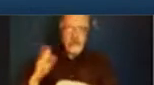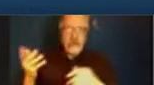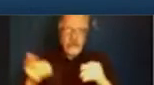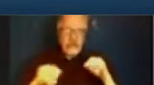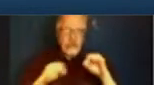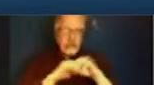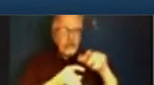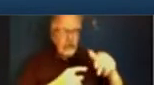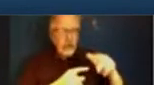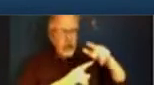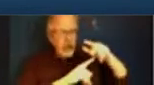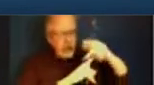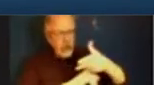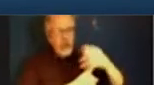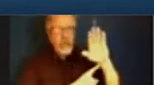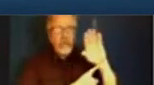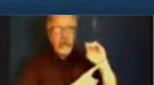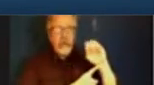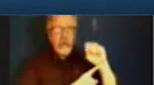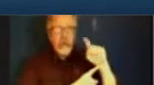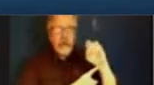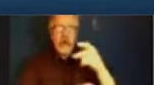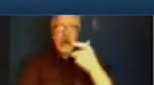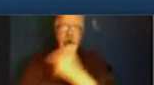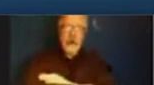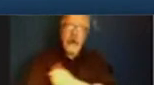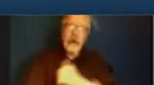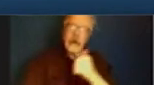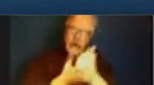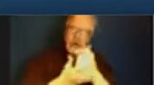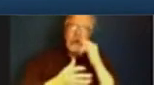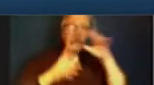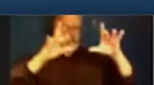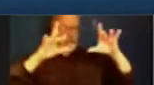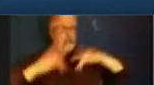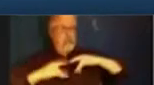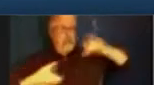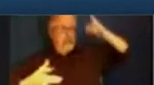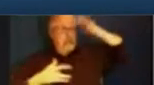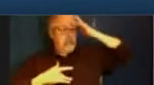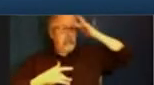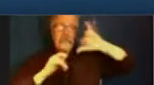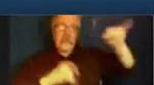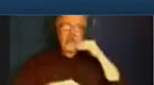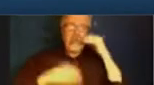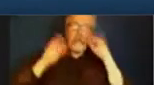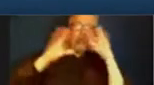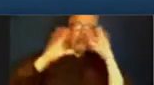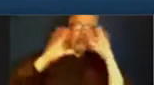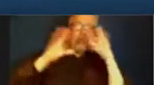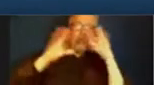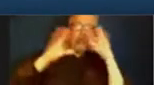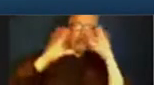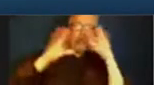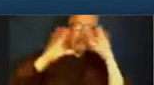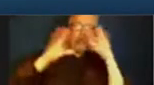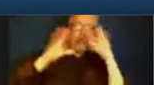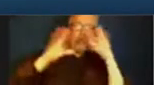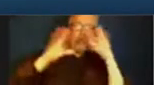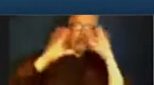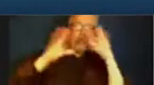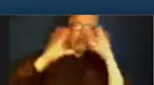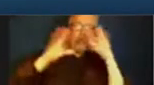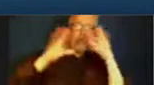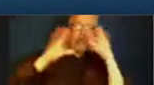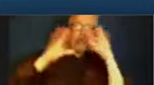healthcare. You want to add anything, Lacey? Yeah, no, I think the governor covered this really well. Our healthcare system statewide